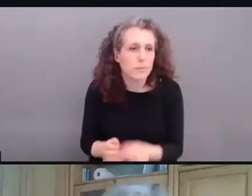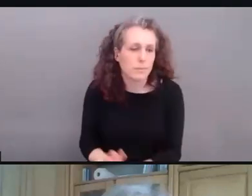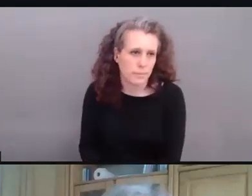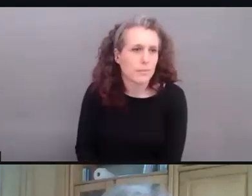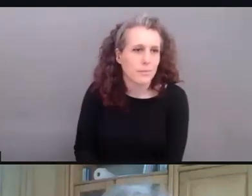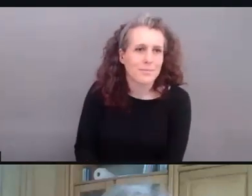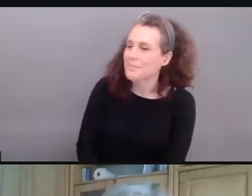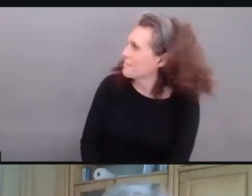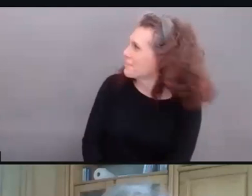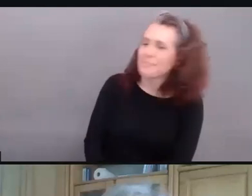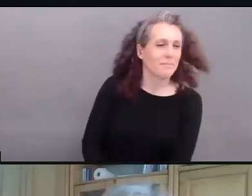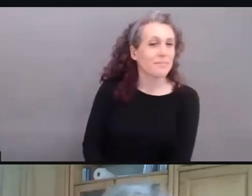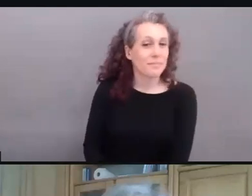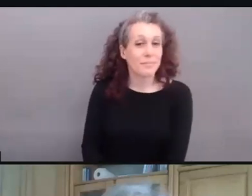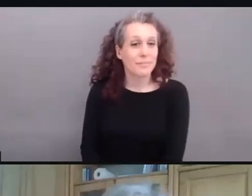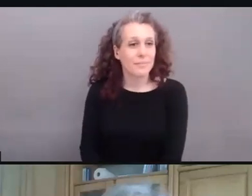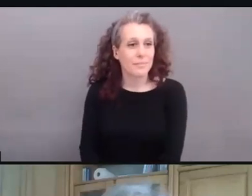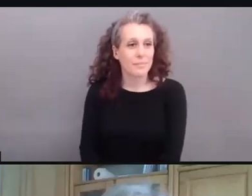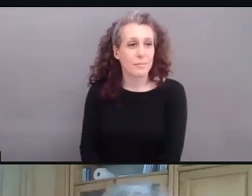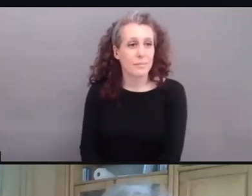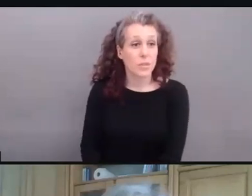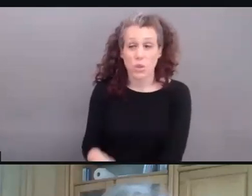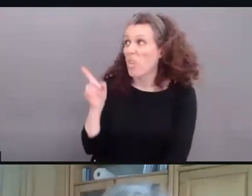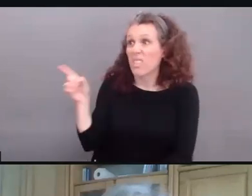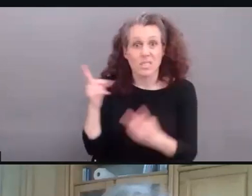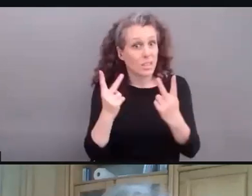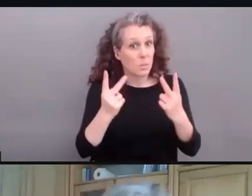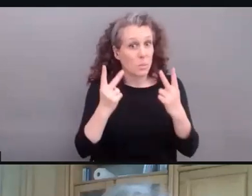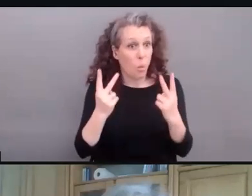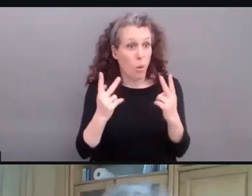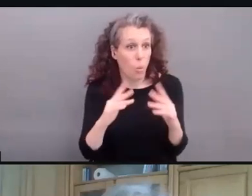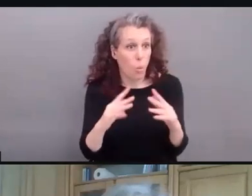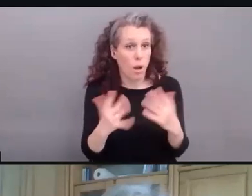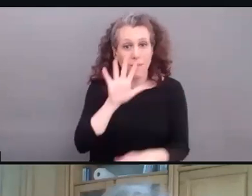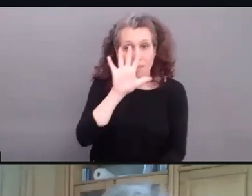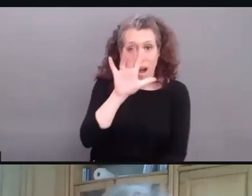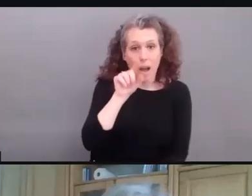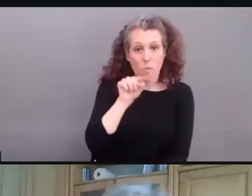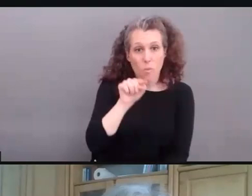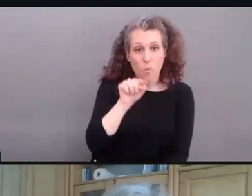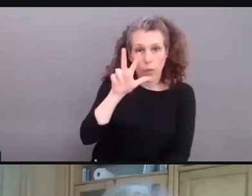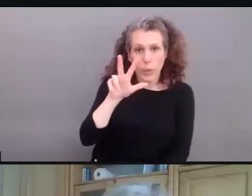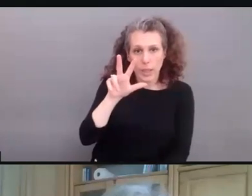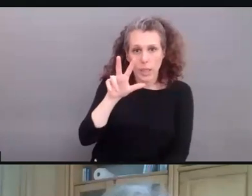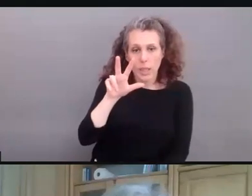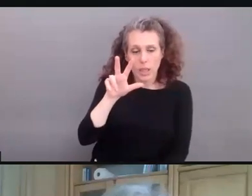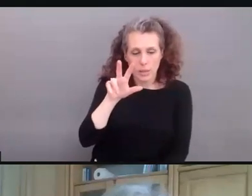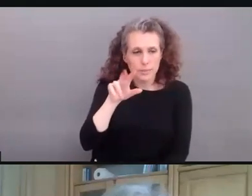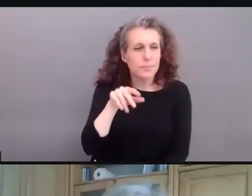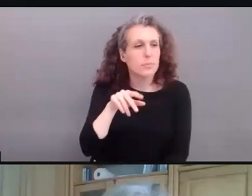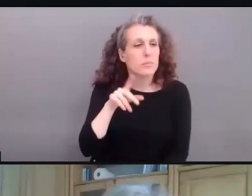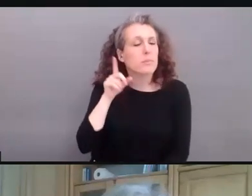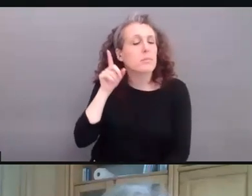Now, dealing with, that is an important element, this 5.3 clause, subclause, dealing with the